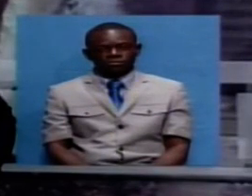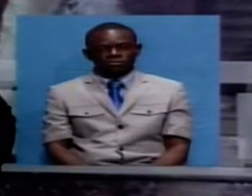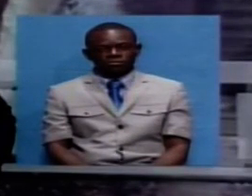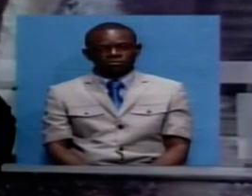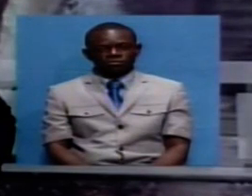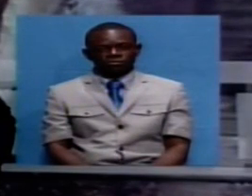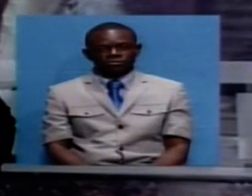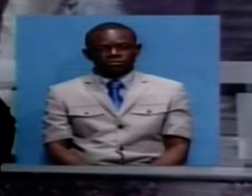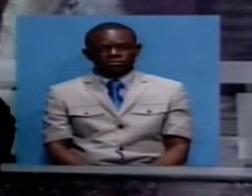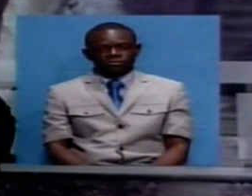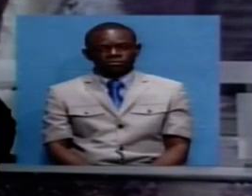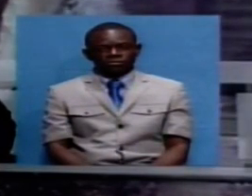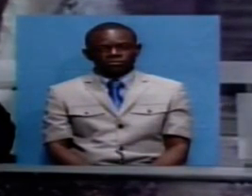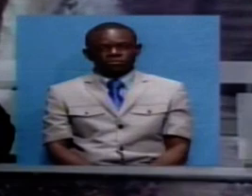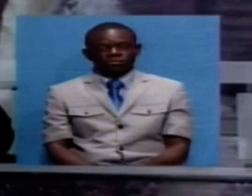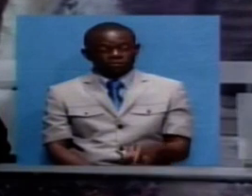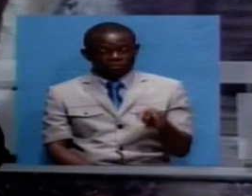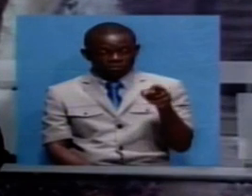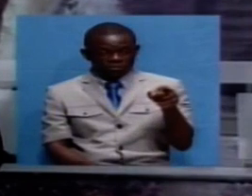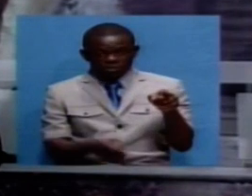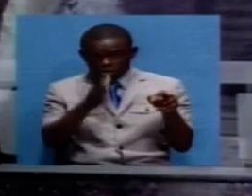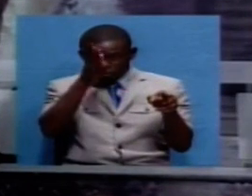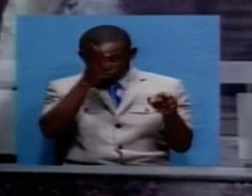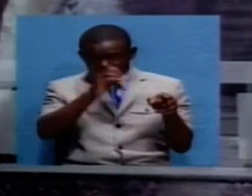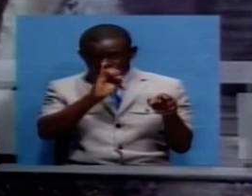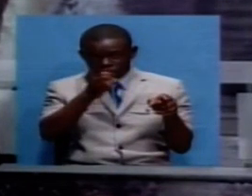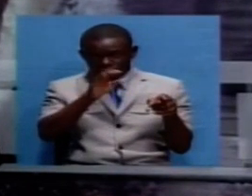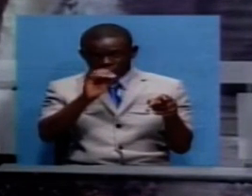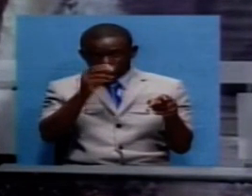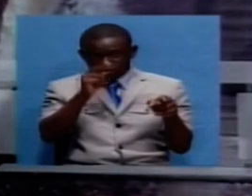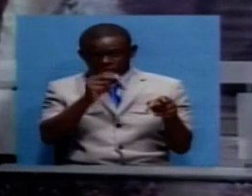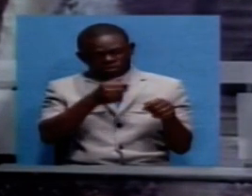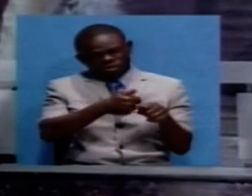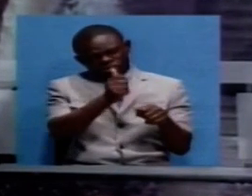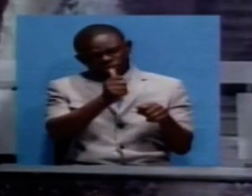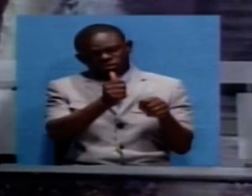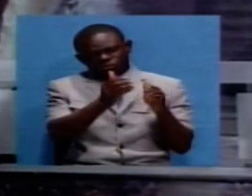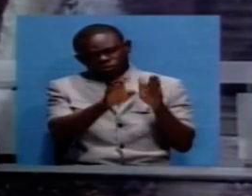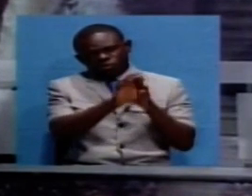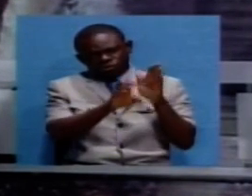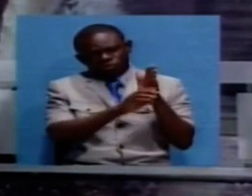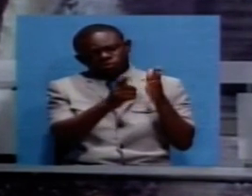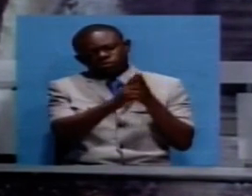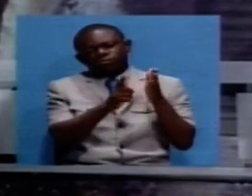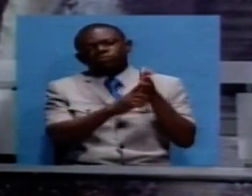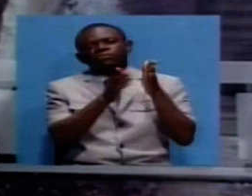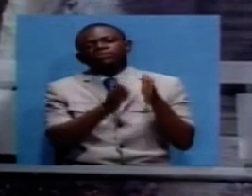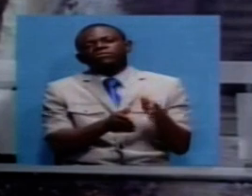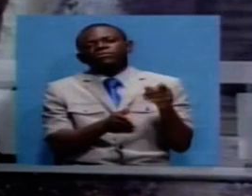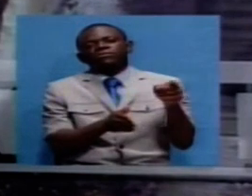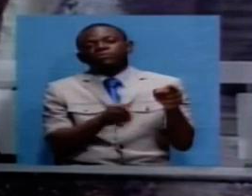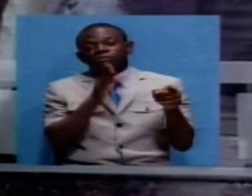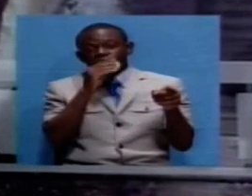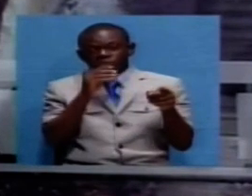Now, constitutional lawyer John Sangwa says President Edgar Lungu has acted within the law by invoking